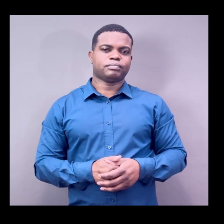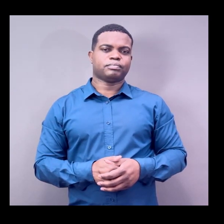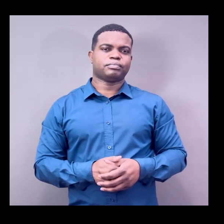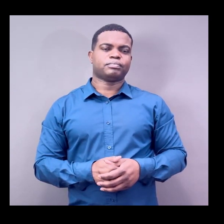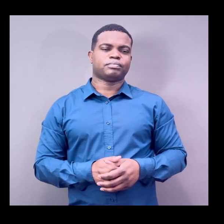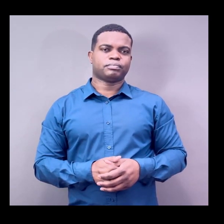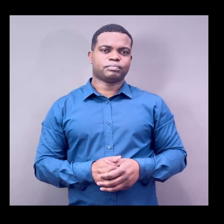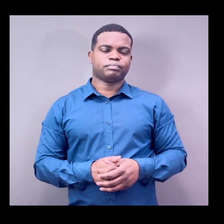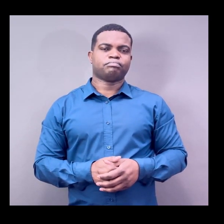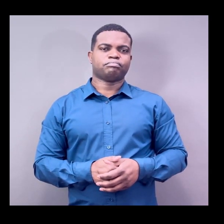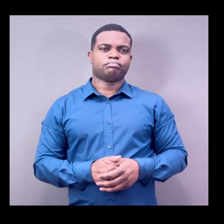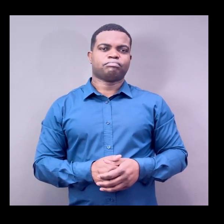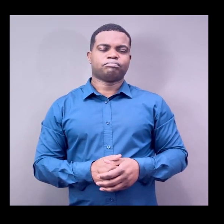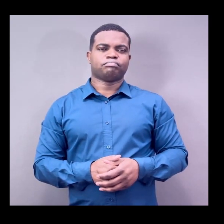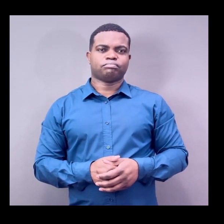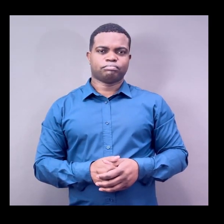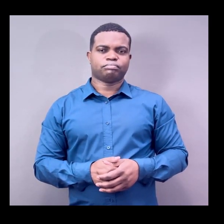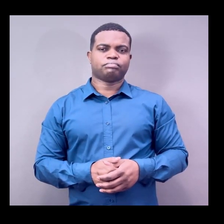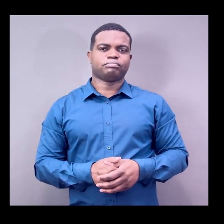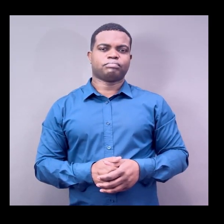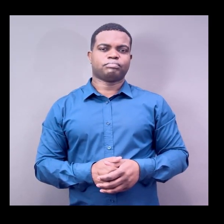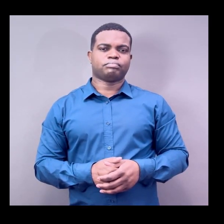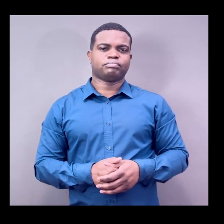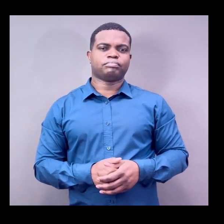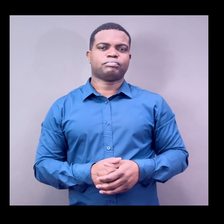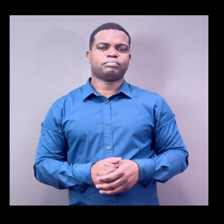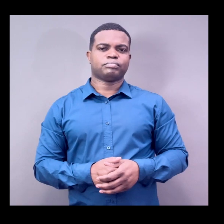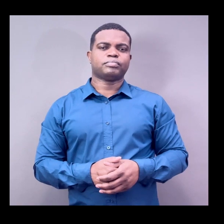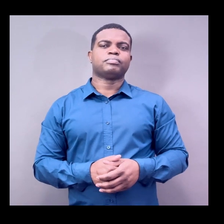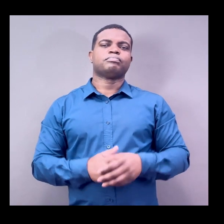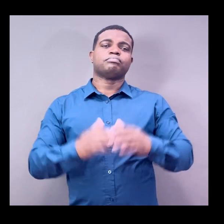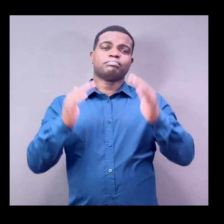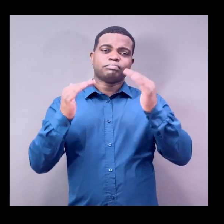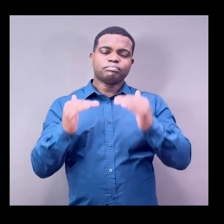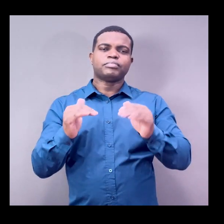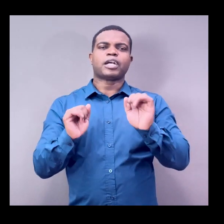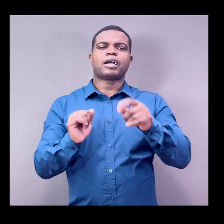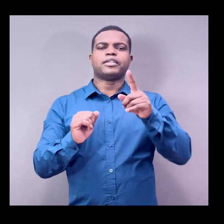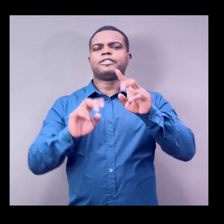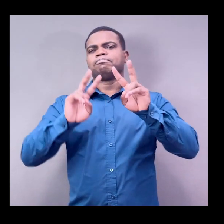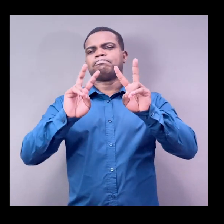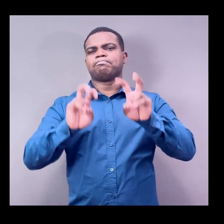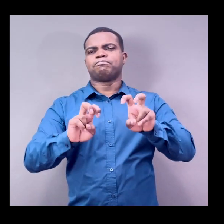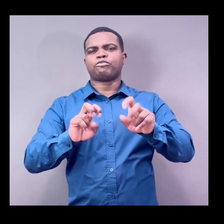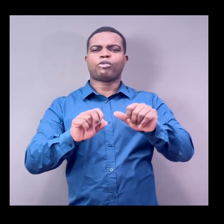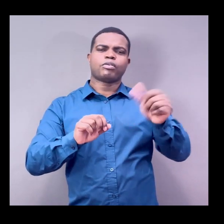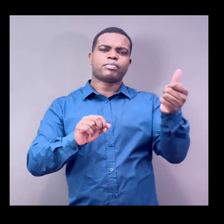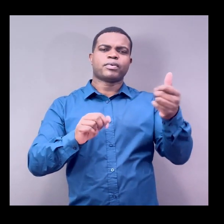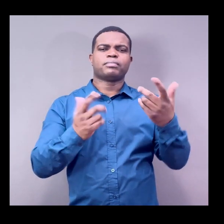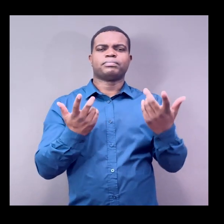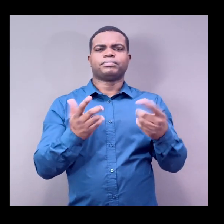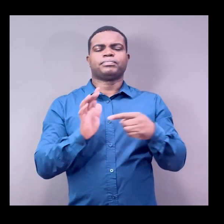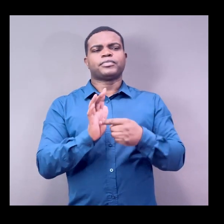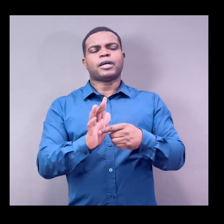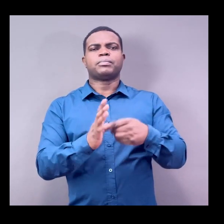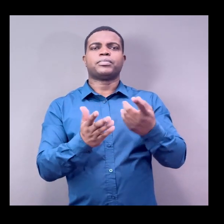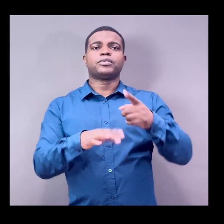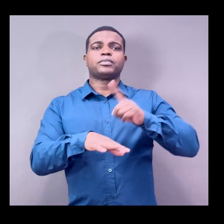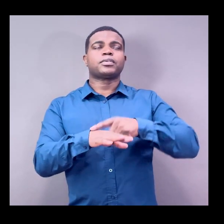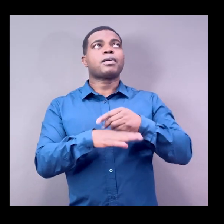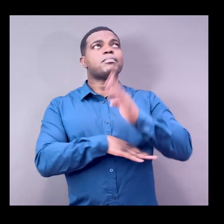means you are going to be multiplying by 35. So that is that you need to study others. For example, lunch